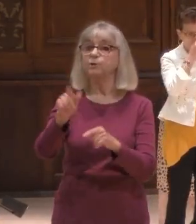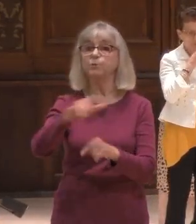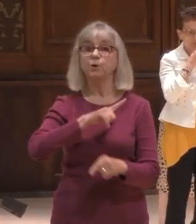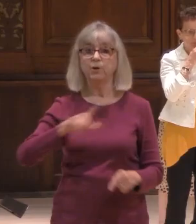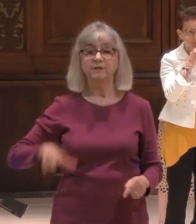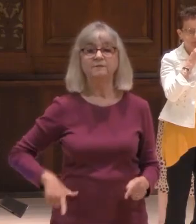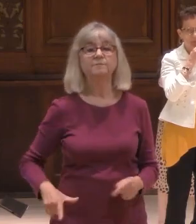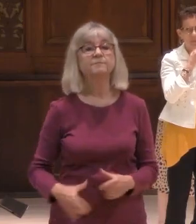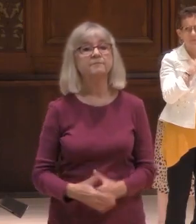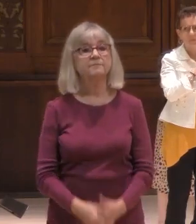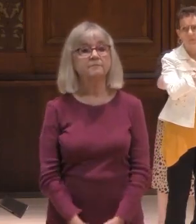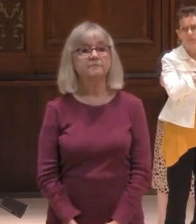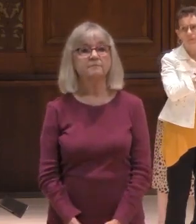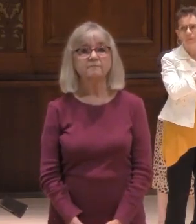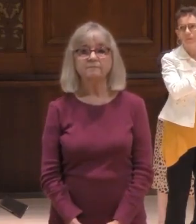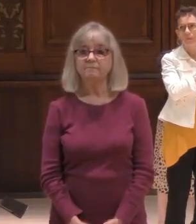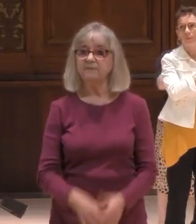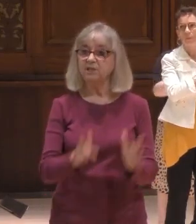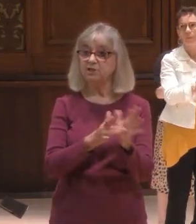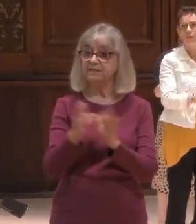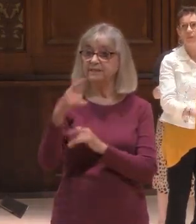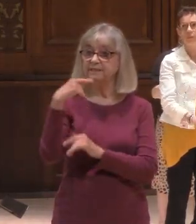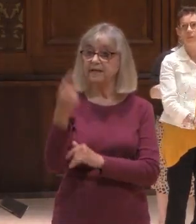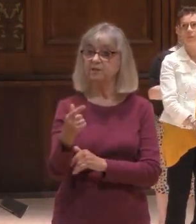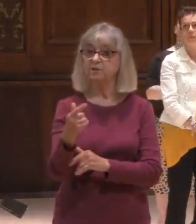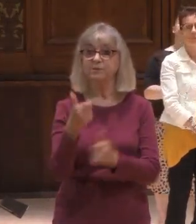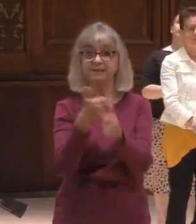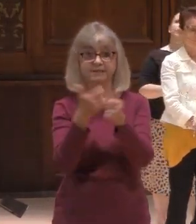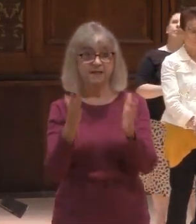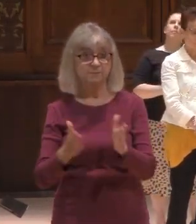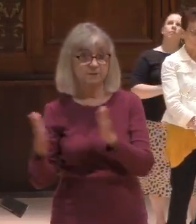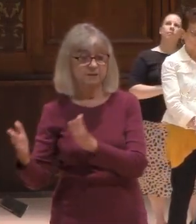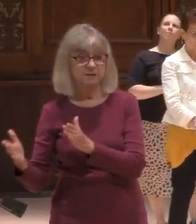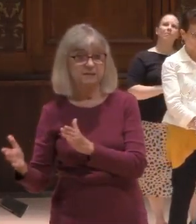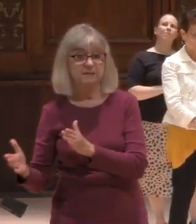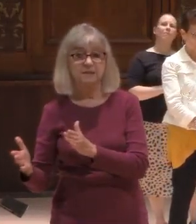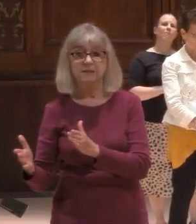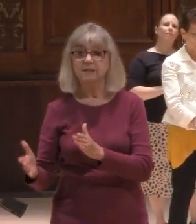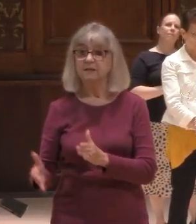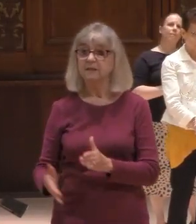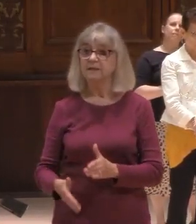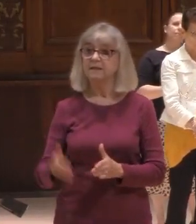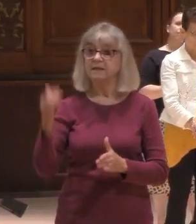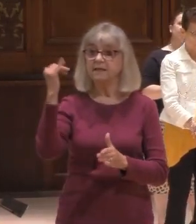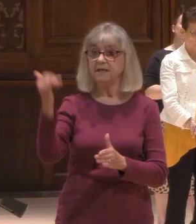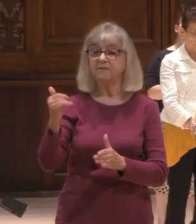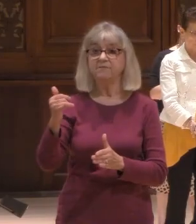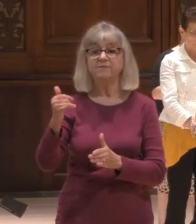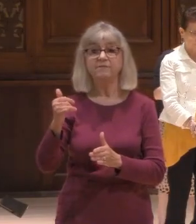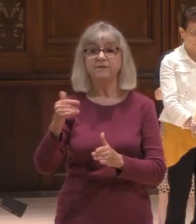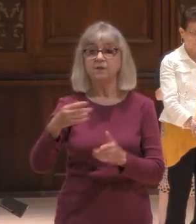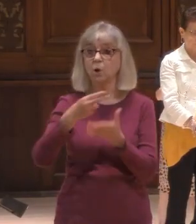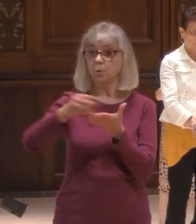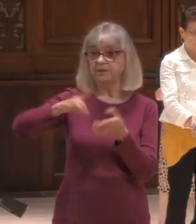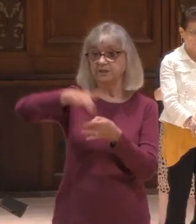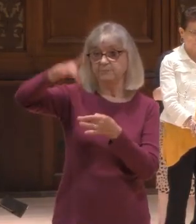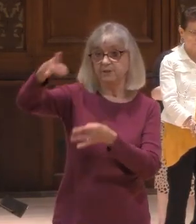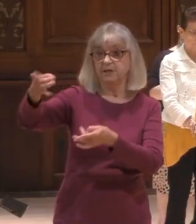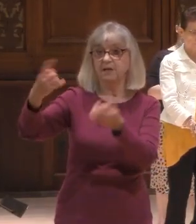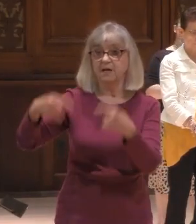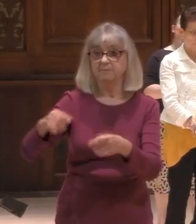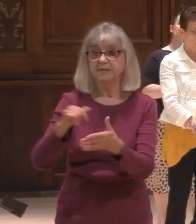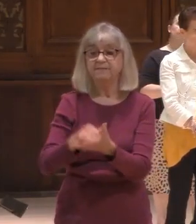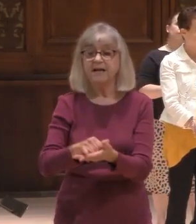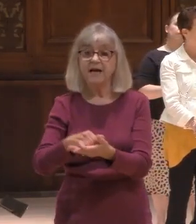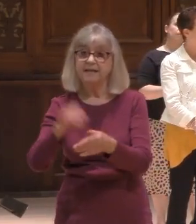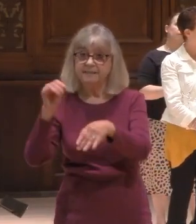Lord. Jesus said to his disciples, "When the Advocate comes, who I will send you from Abba